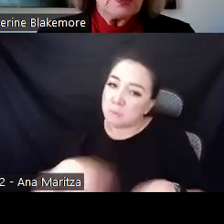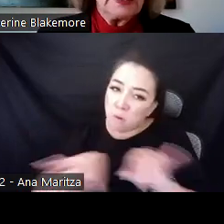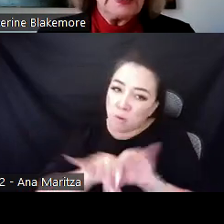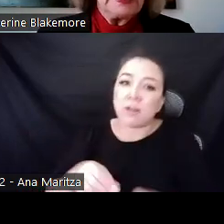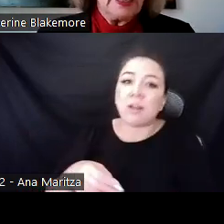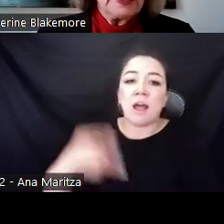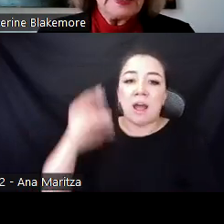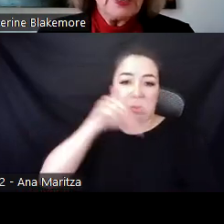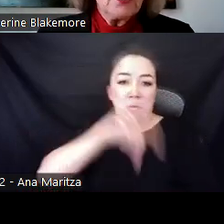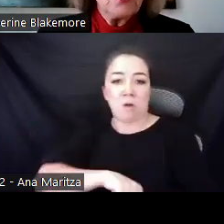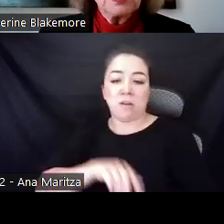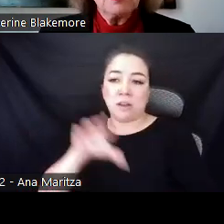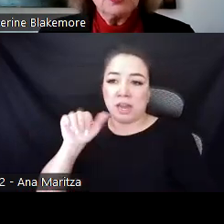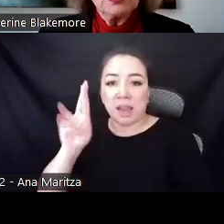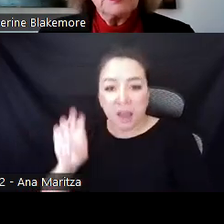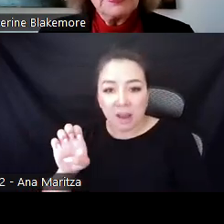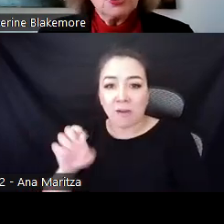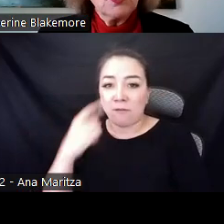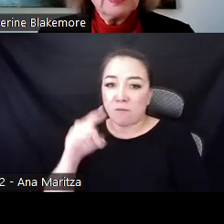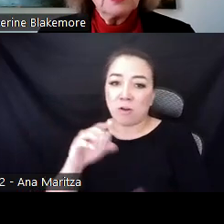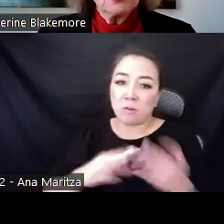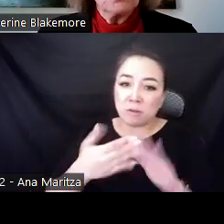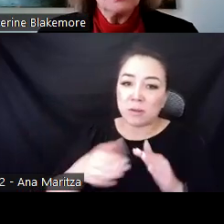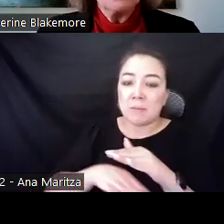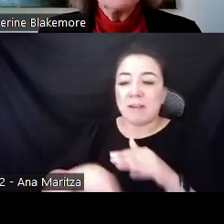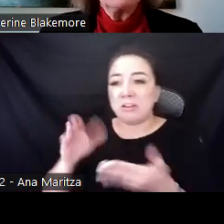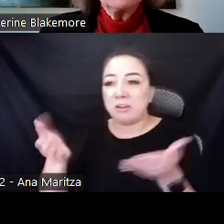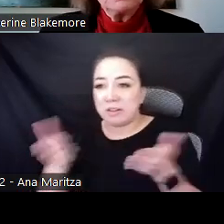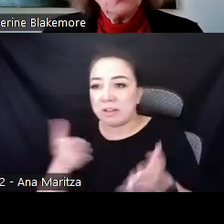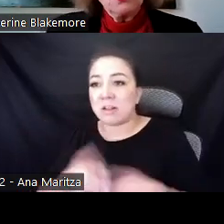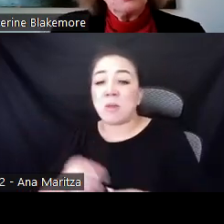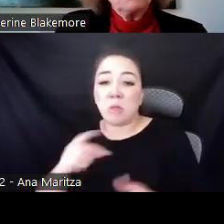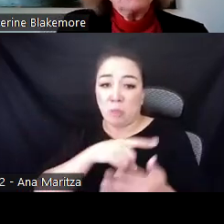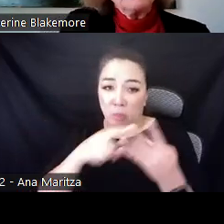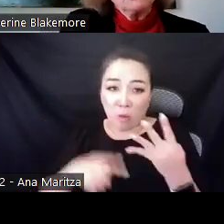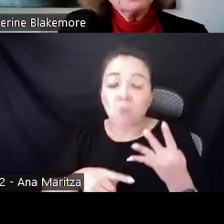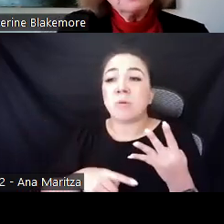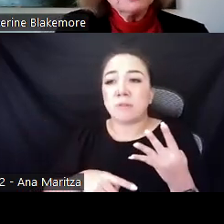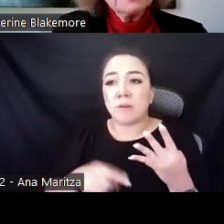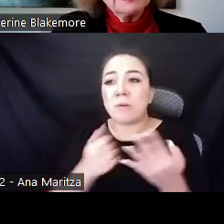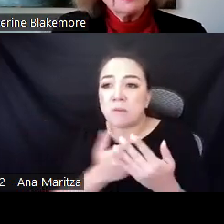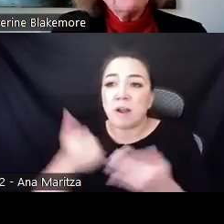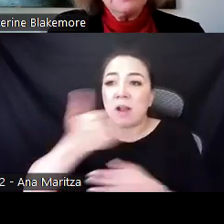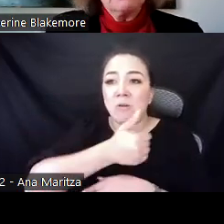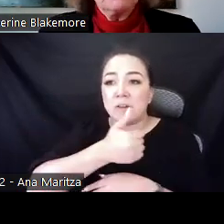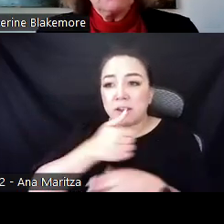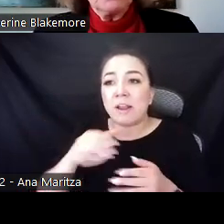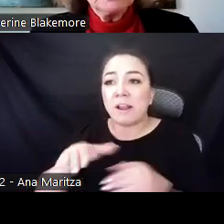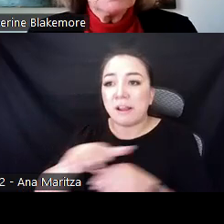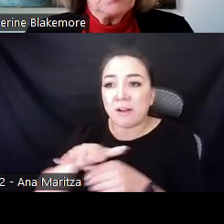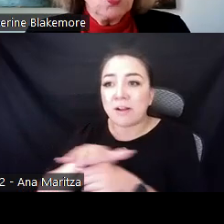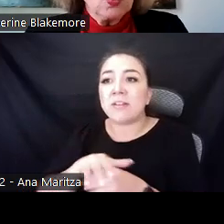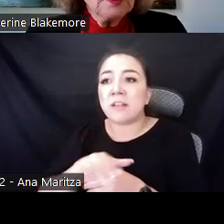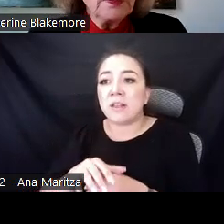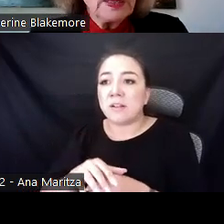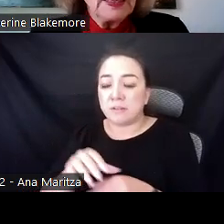high quality care for community-based services. So those were the 4 priority areas that came out of the